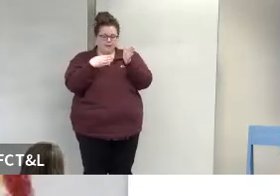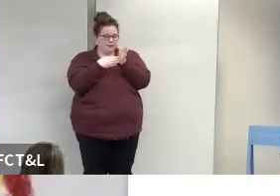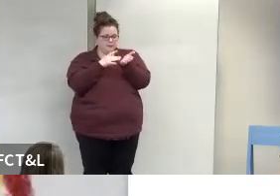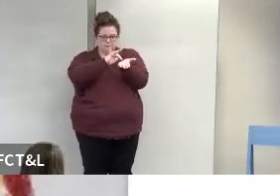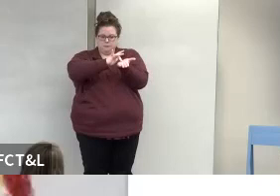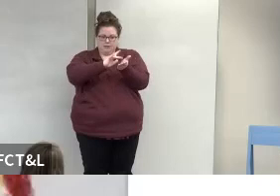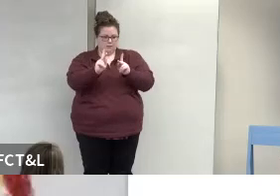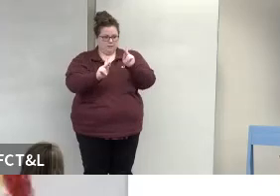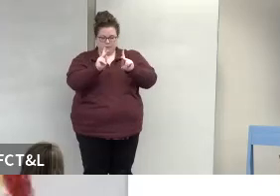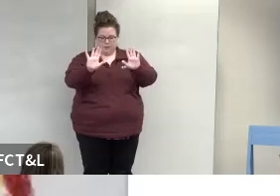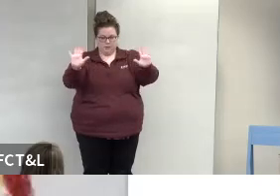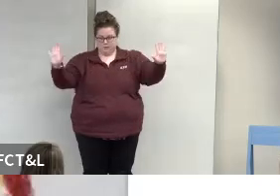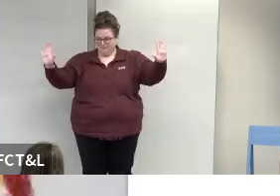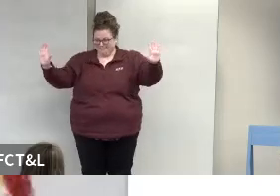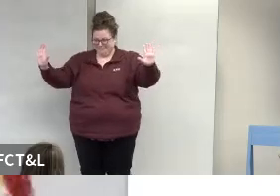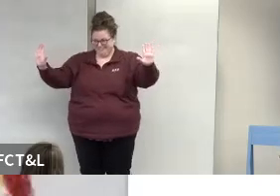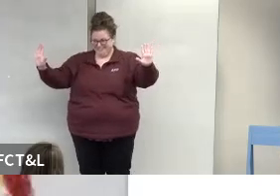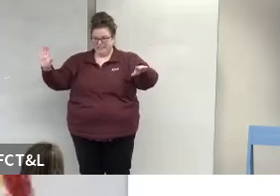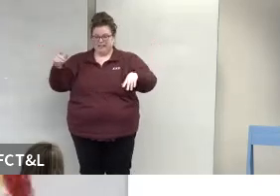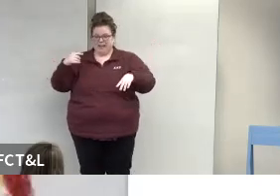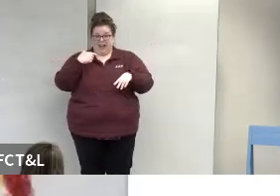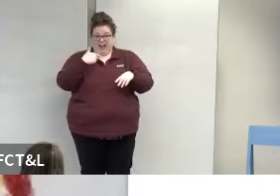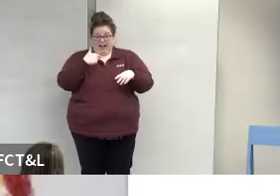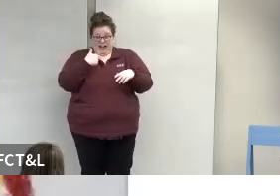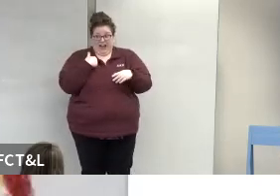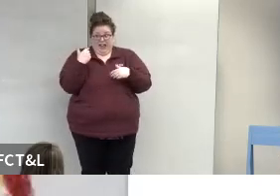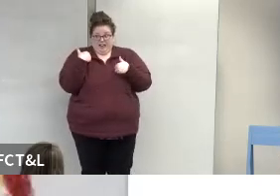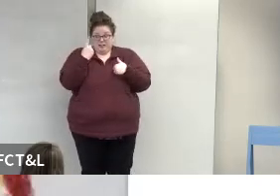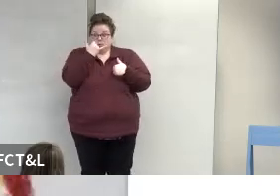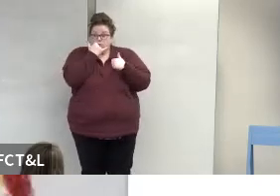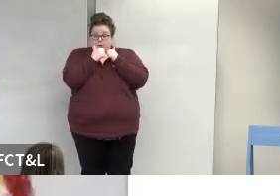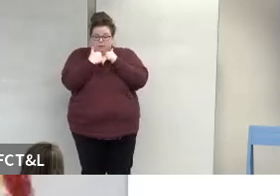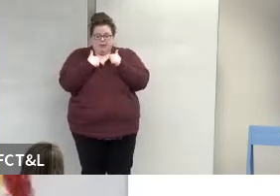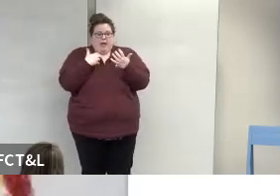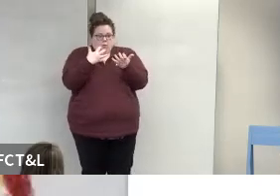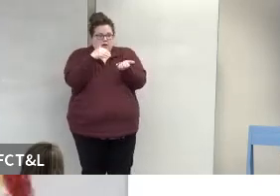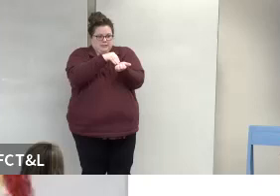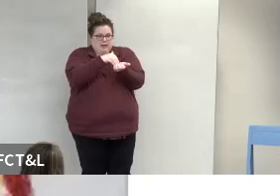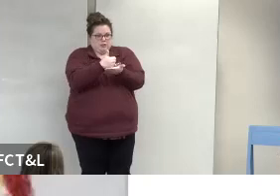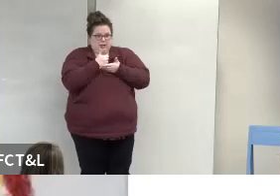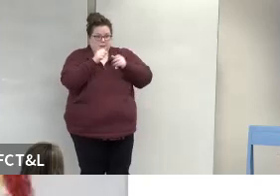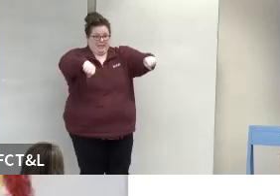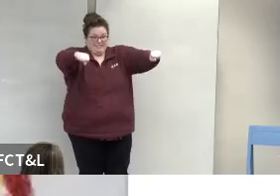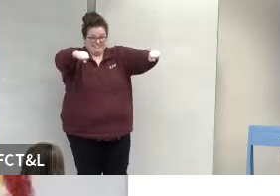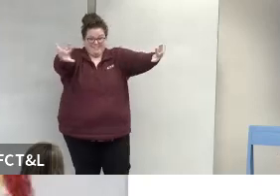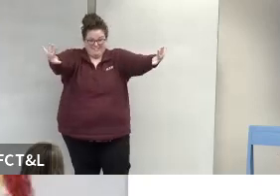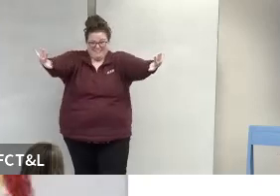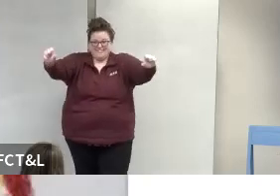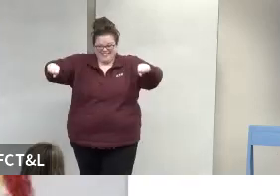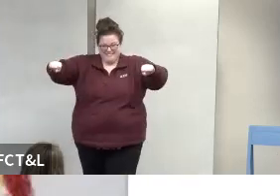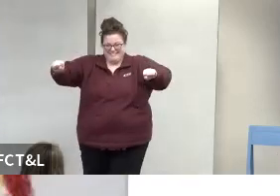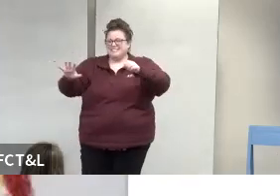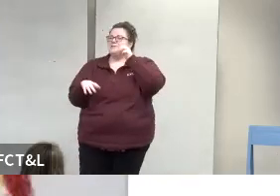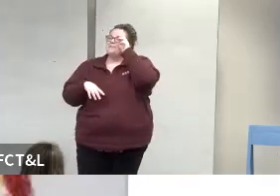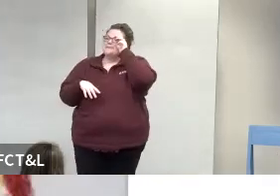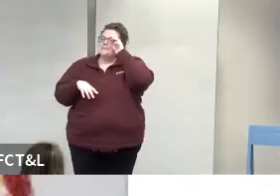to emphasize, and I'm not against the medical profession whatsoever. But, if I have something wrong